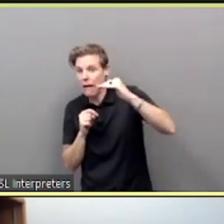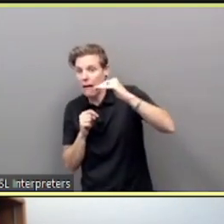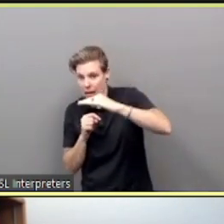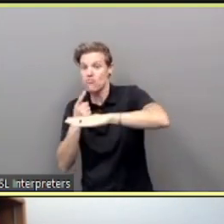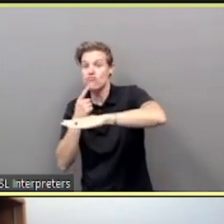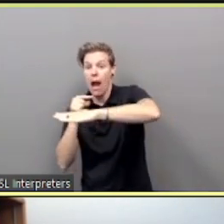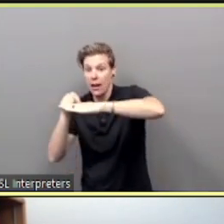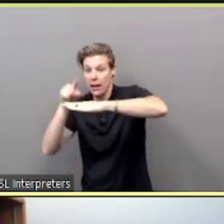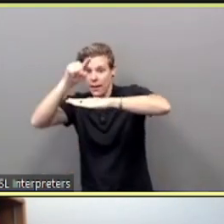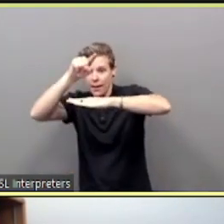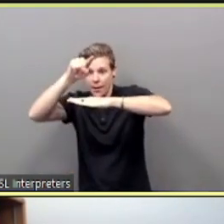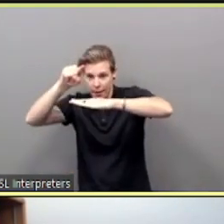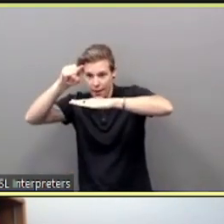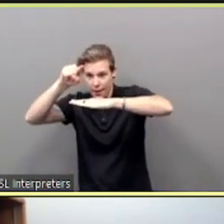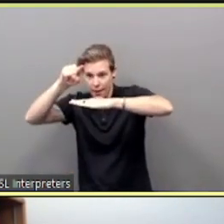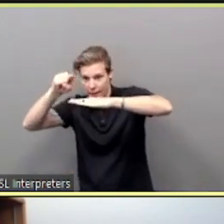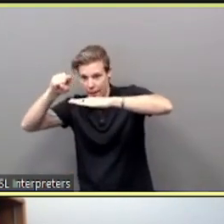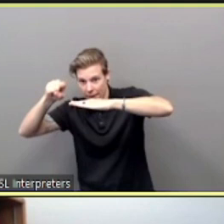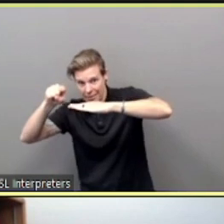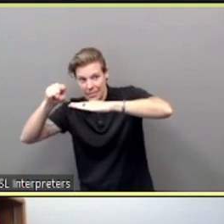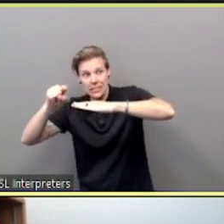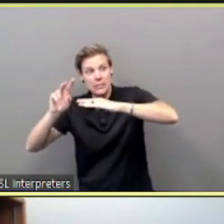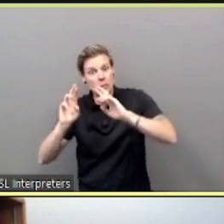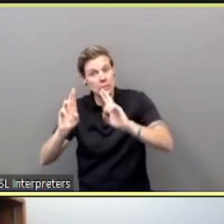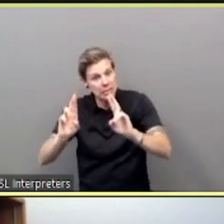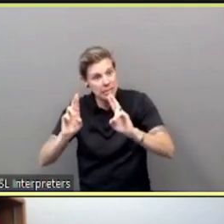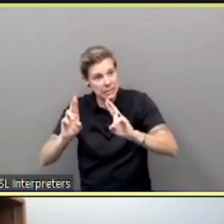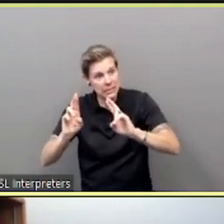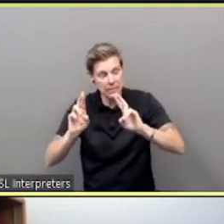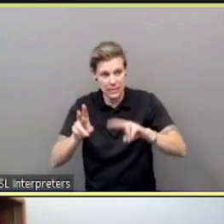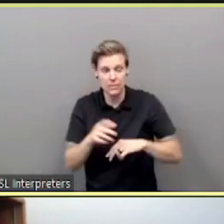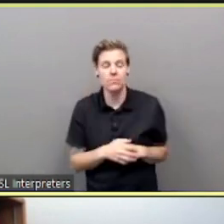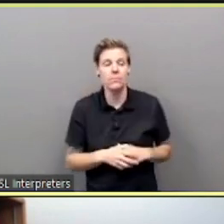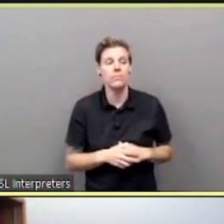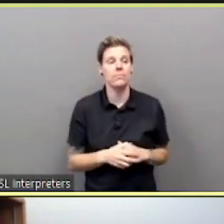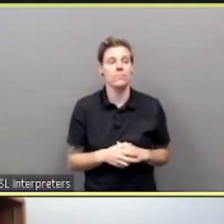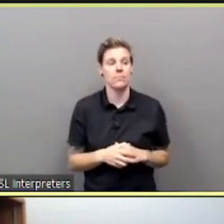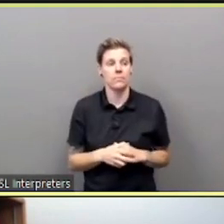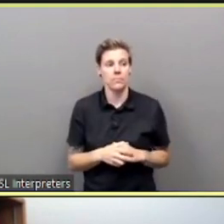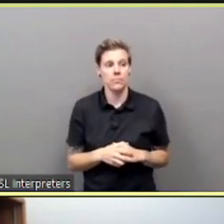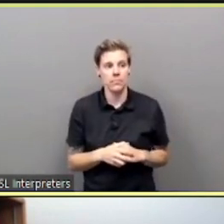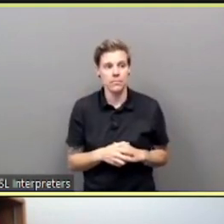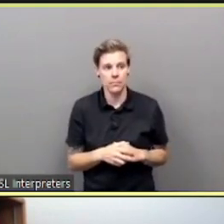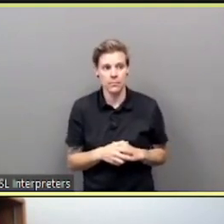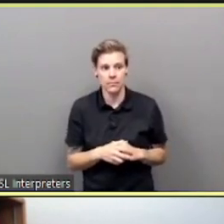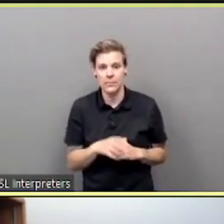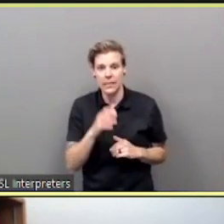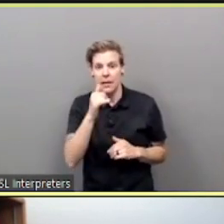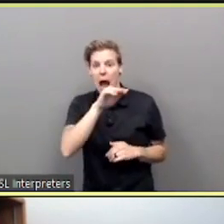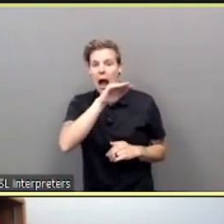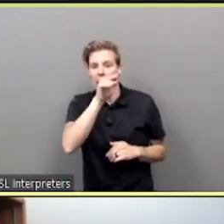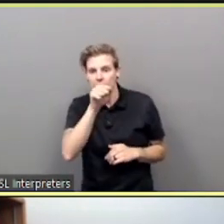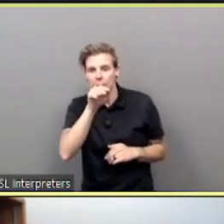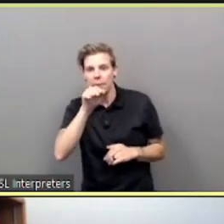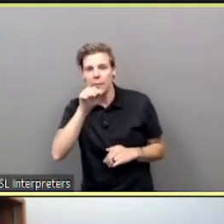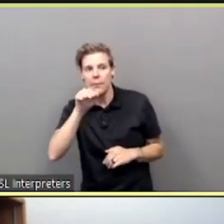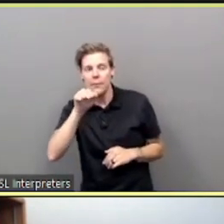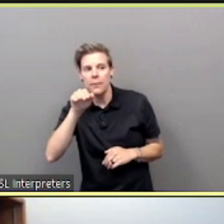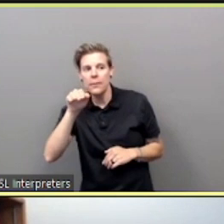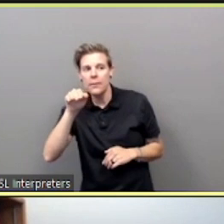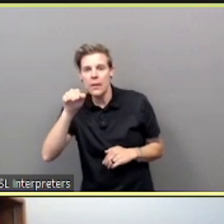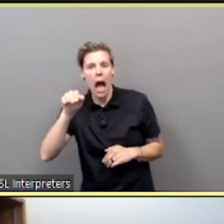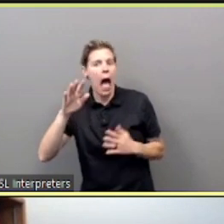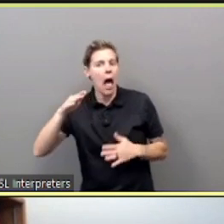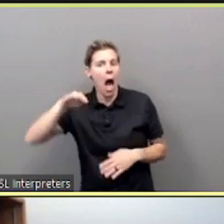day, and this is represented by that plateauing or flattening of the curve there of the